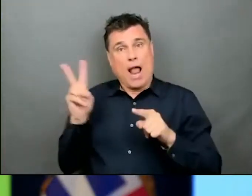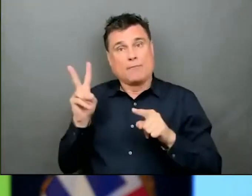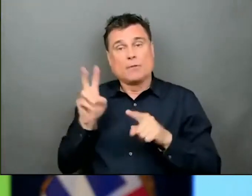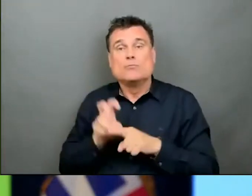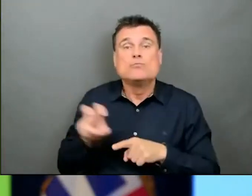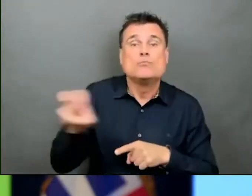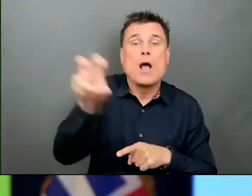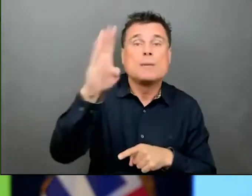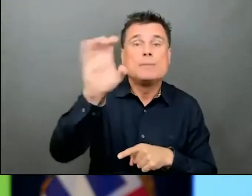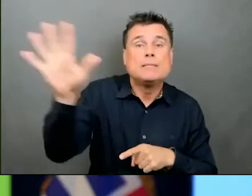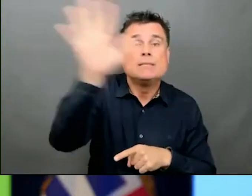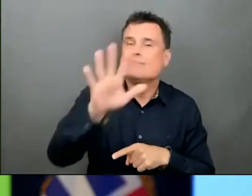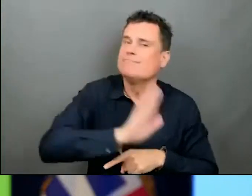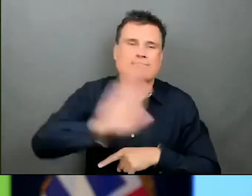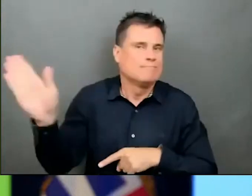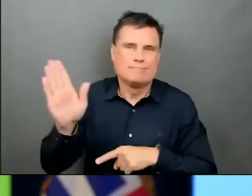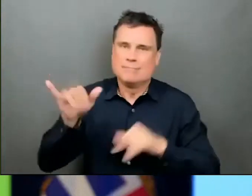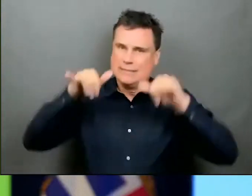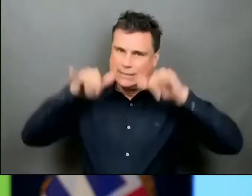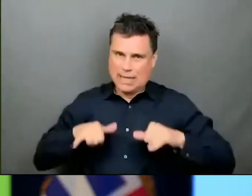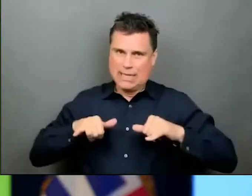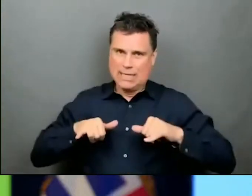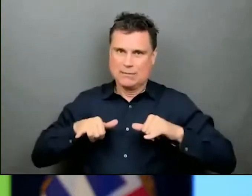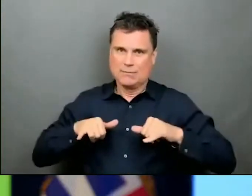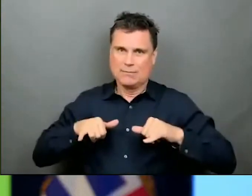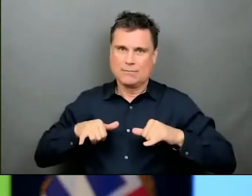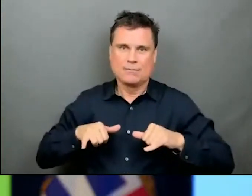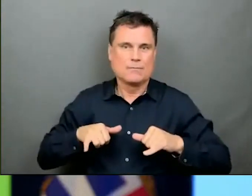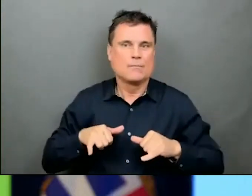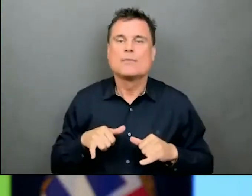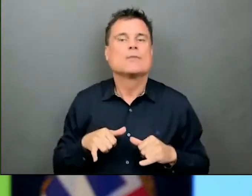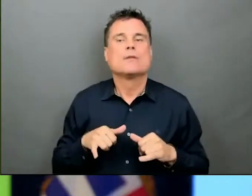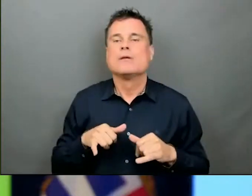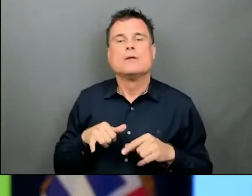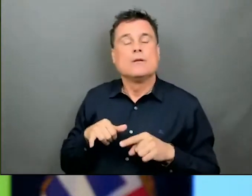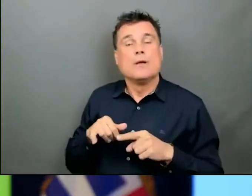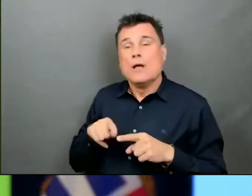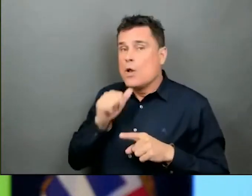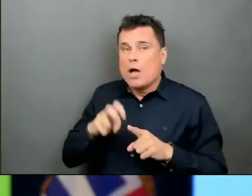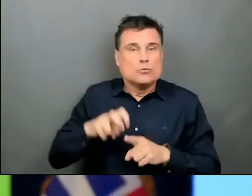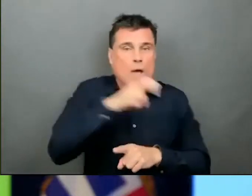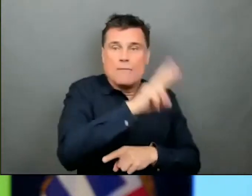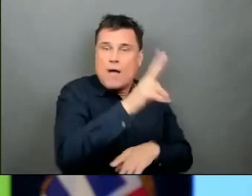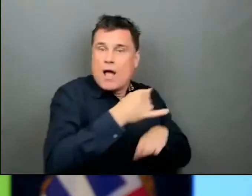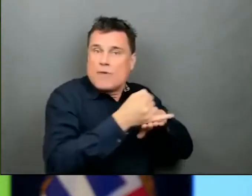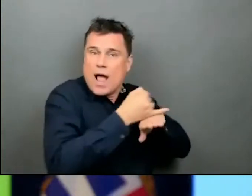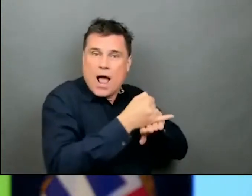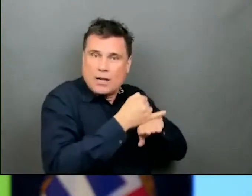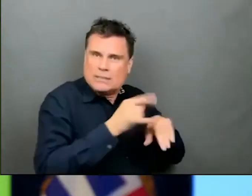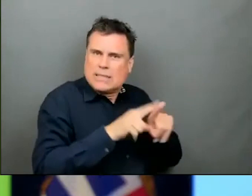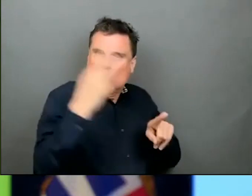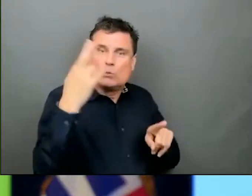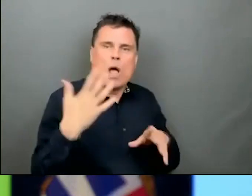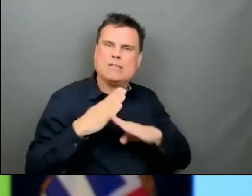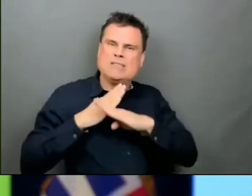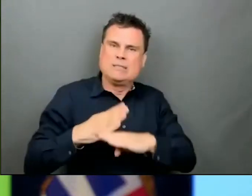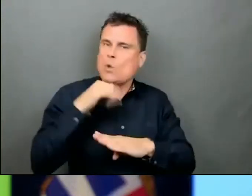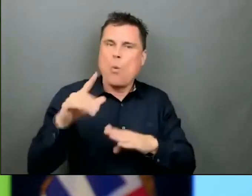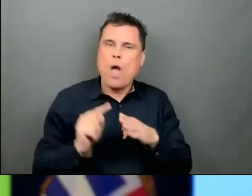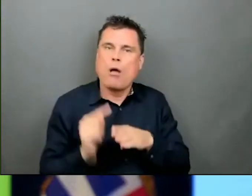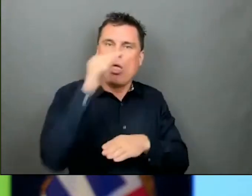not going from the Lower Mainland to the island, again, is the same rationale. And so that's the approach